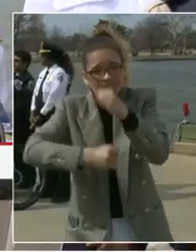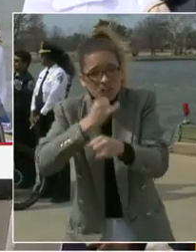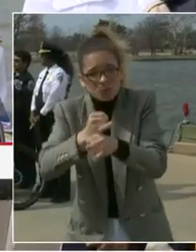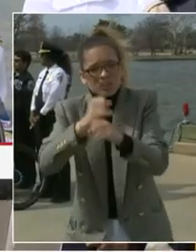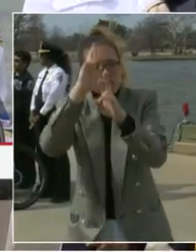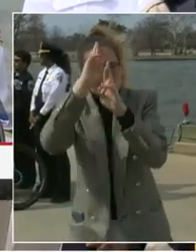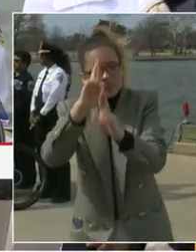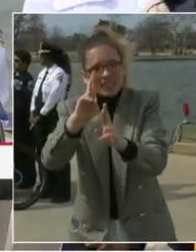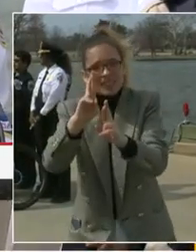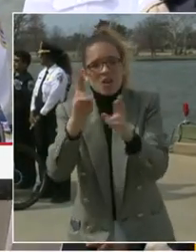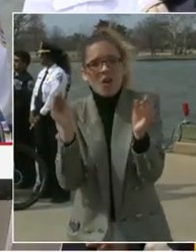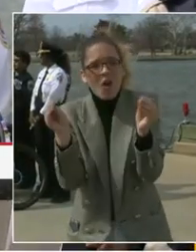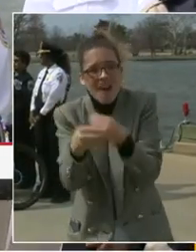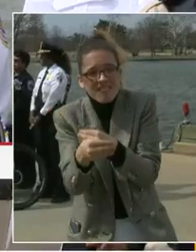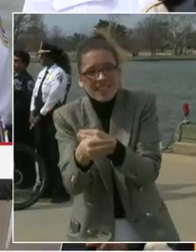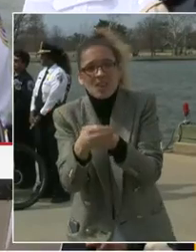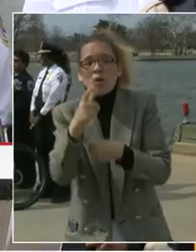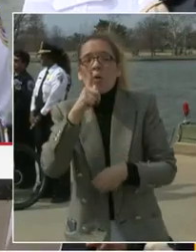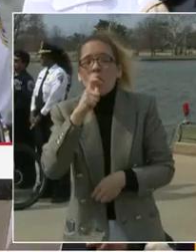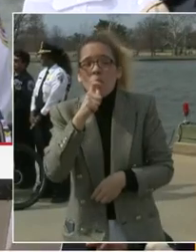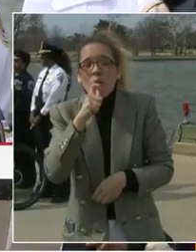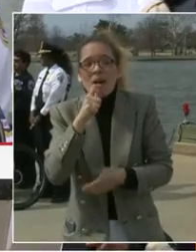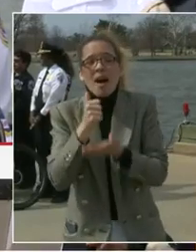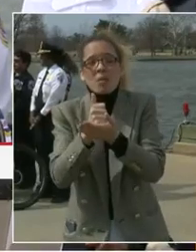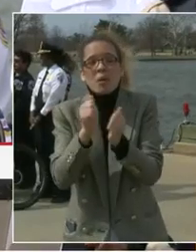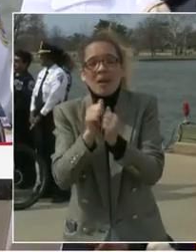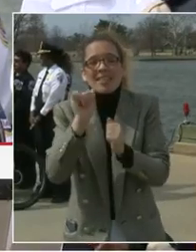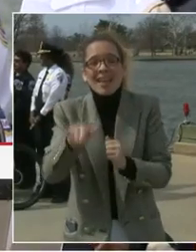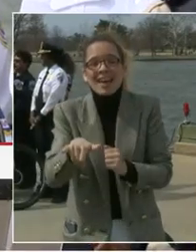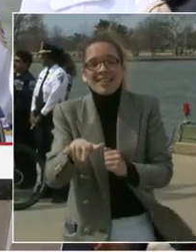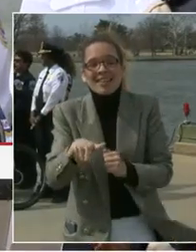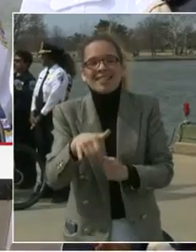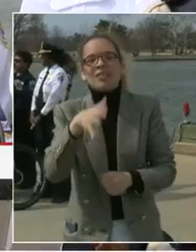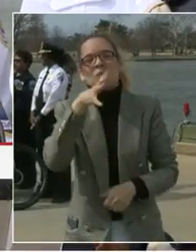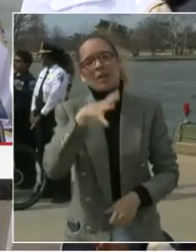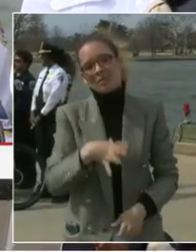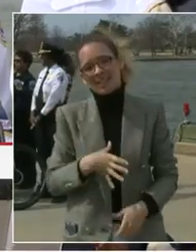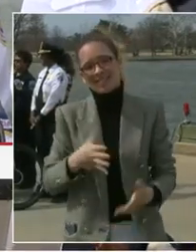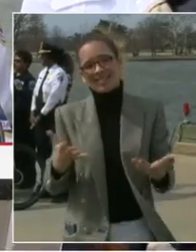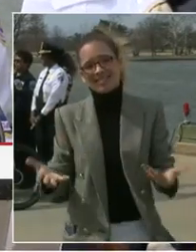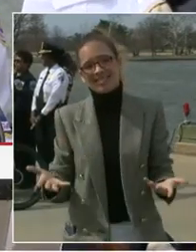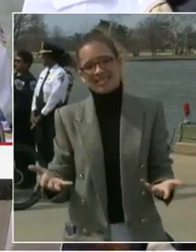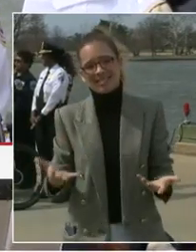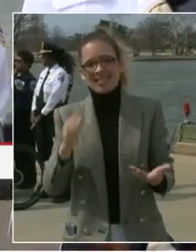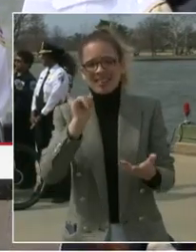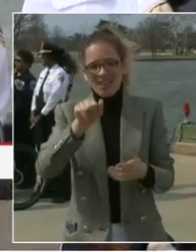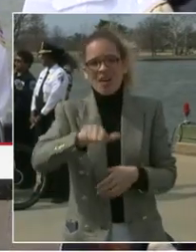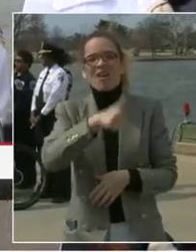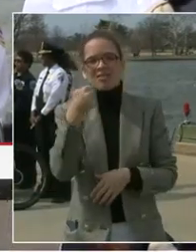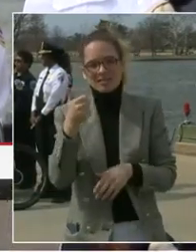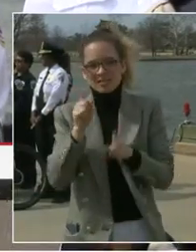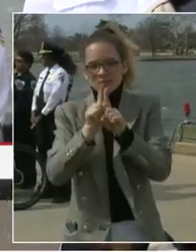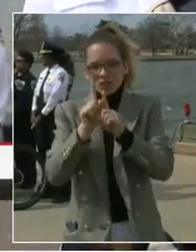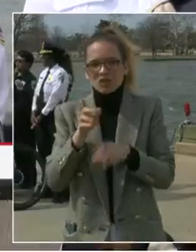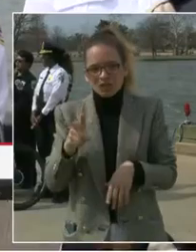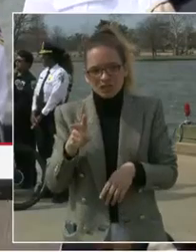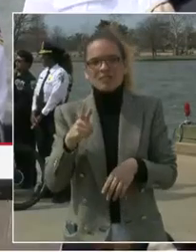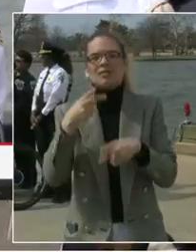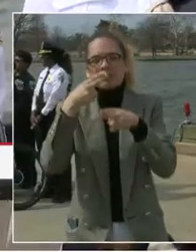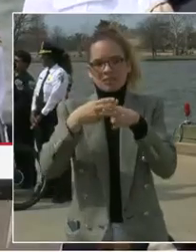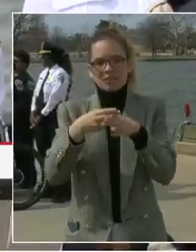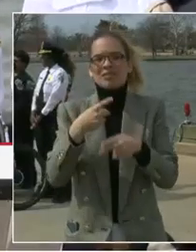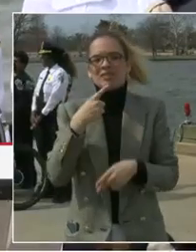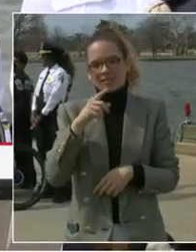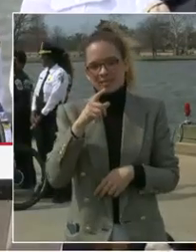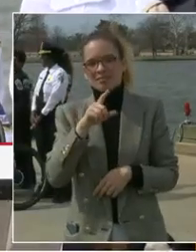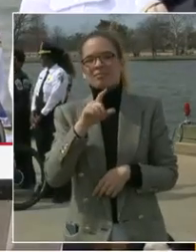woman? Yes, the person sitting at the head of that table will become another one of my mentors and go on to be named MPD's first female chief